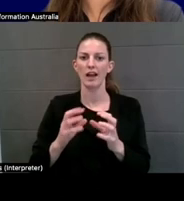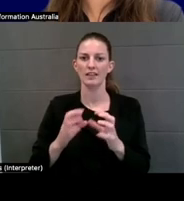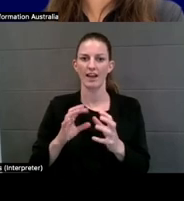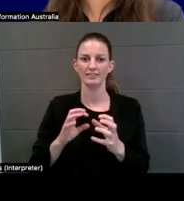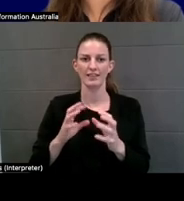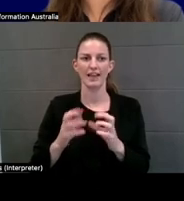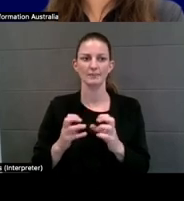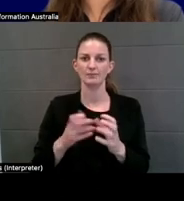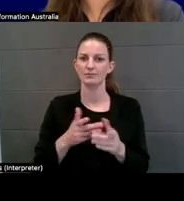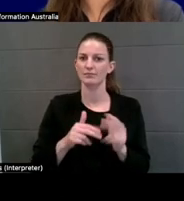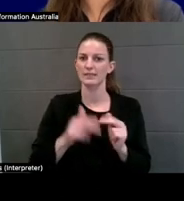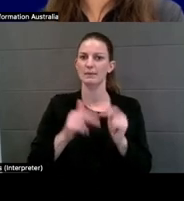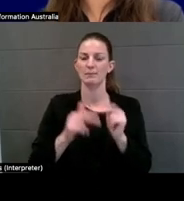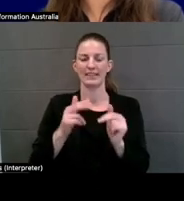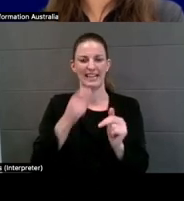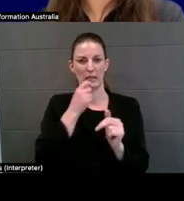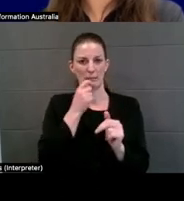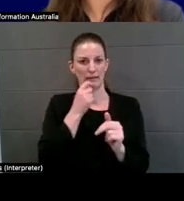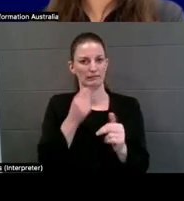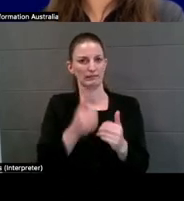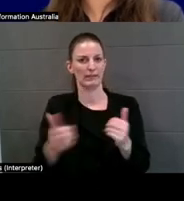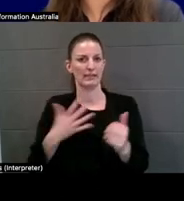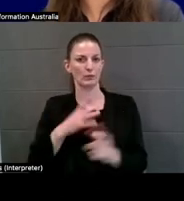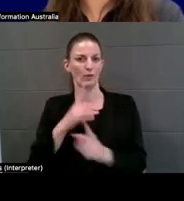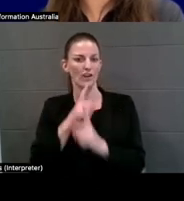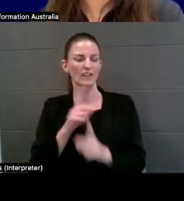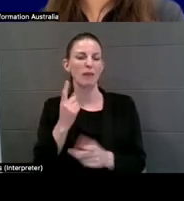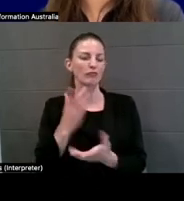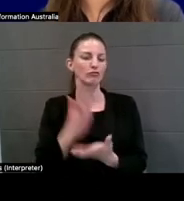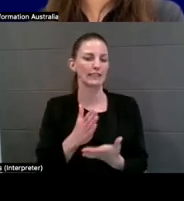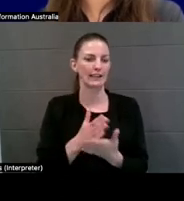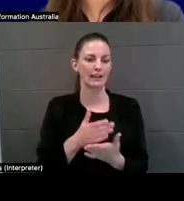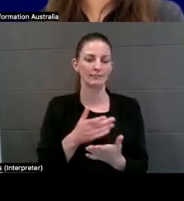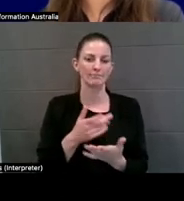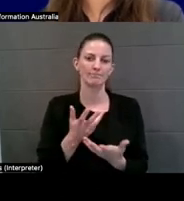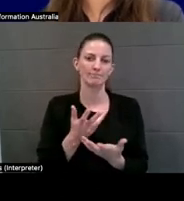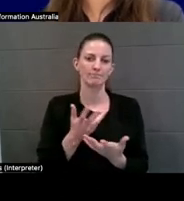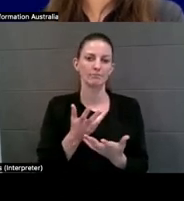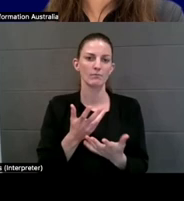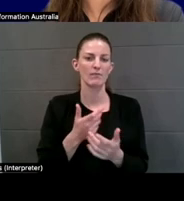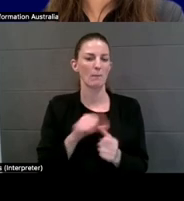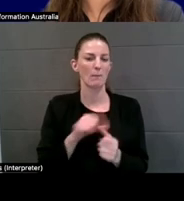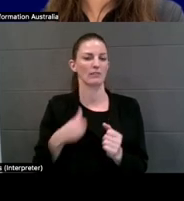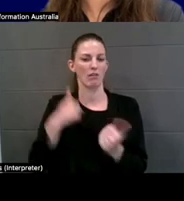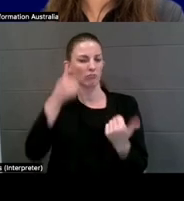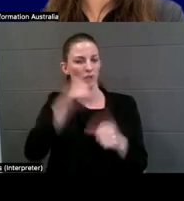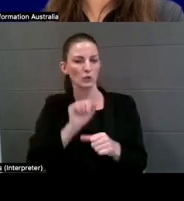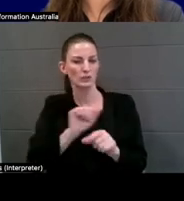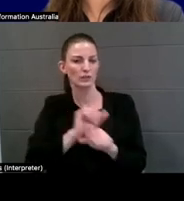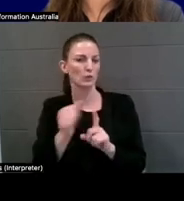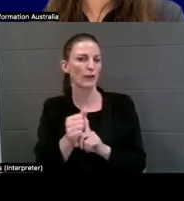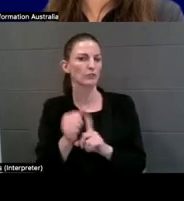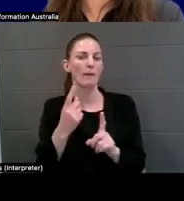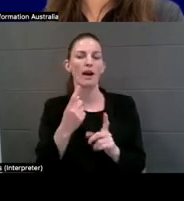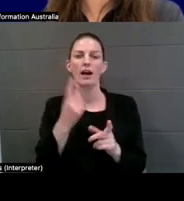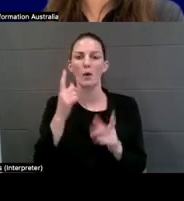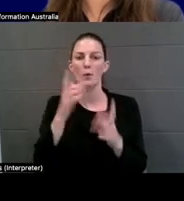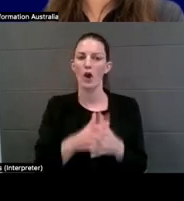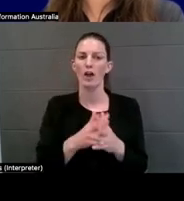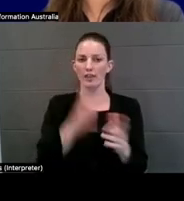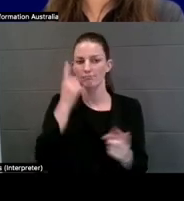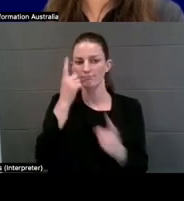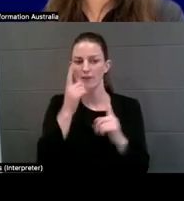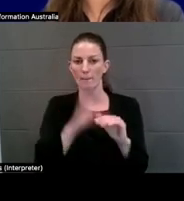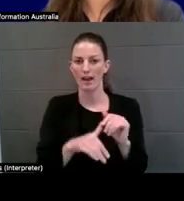webinar. But I guess my advice for this type of thing would be to consider all the different senses you